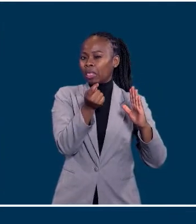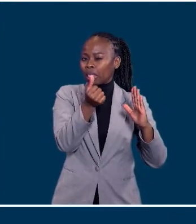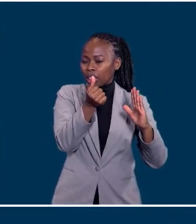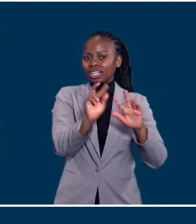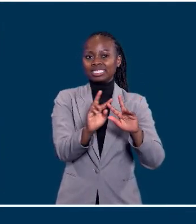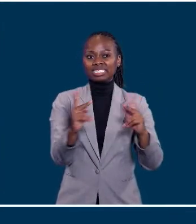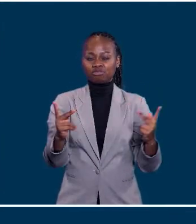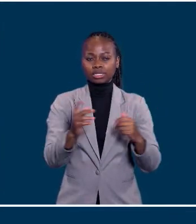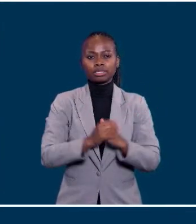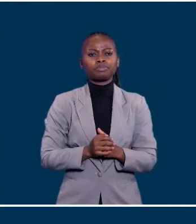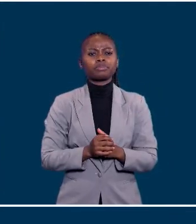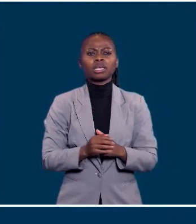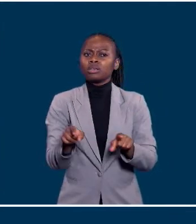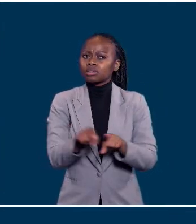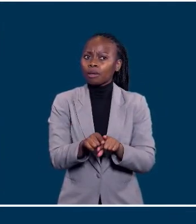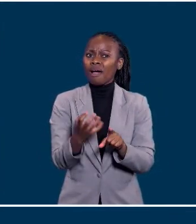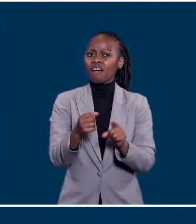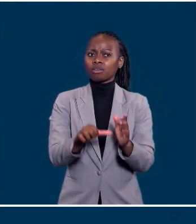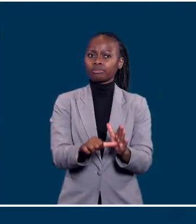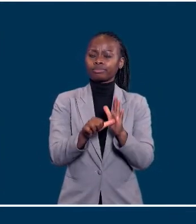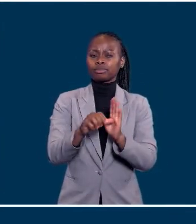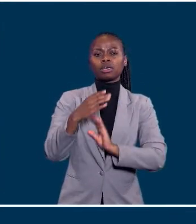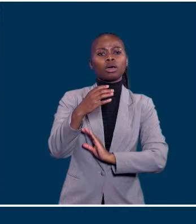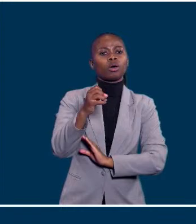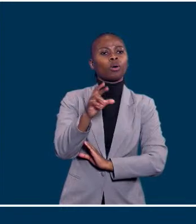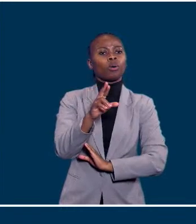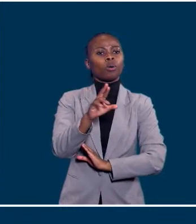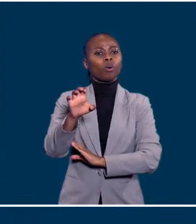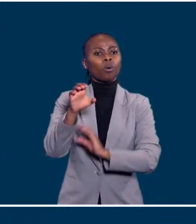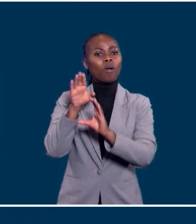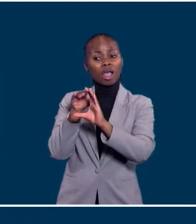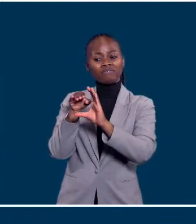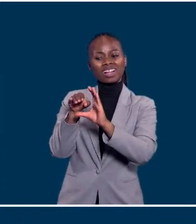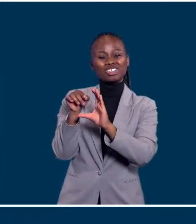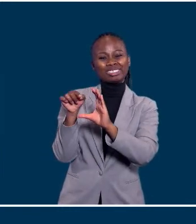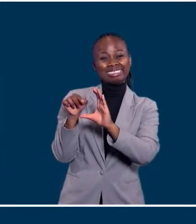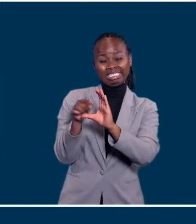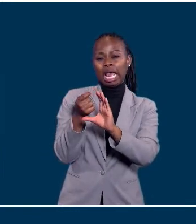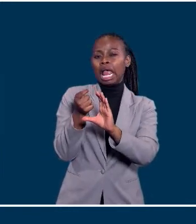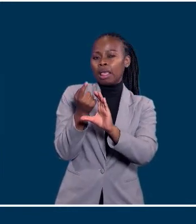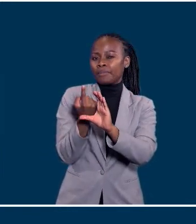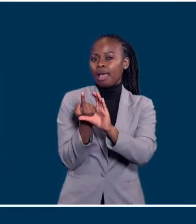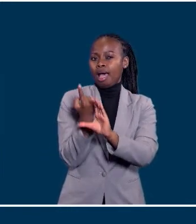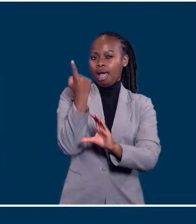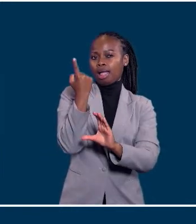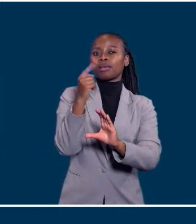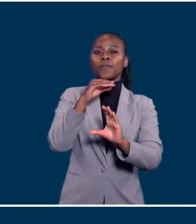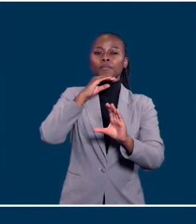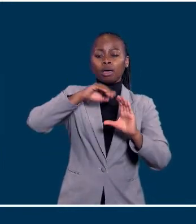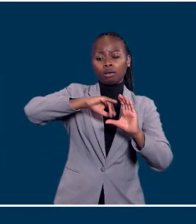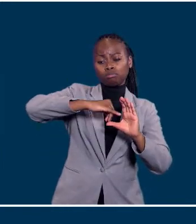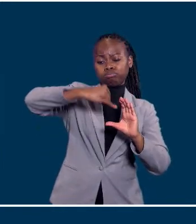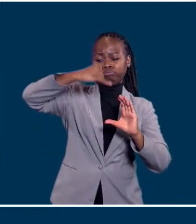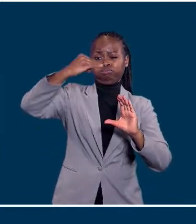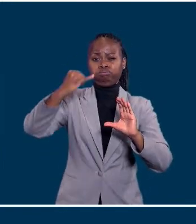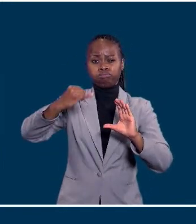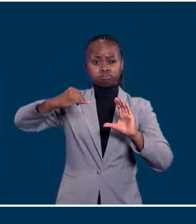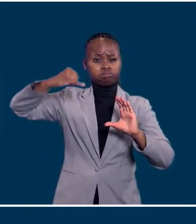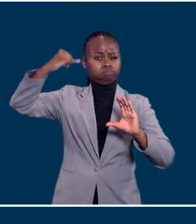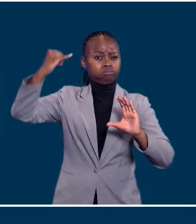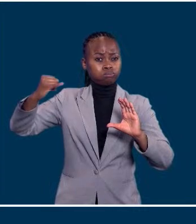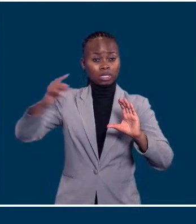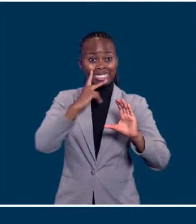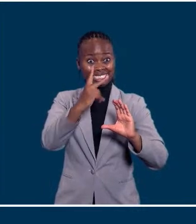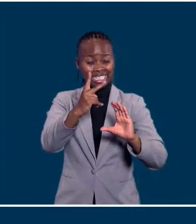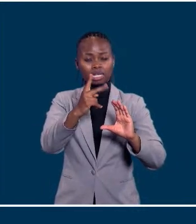inflation, which remains quite high above targets in most advanced economies. That's what I'm showing you in this